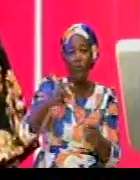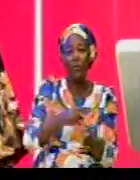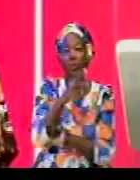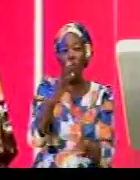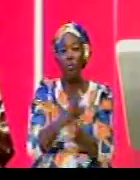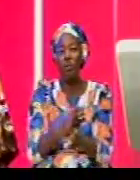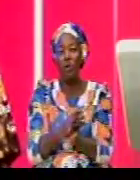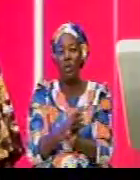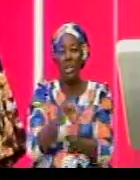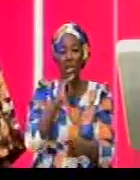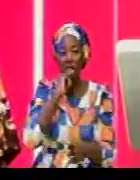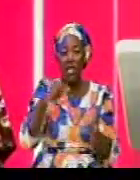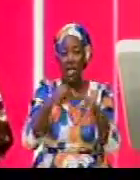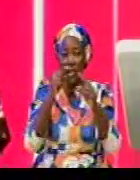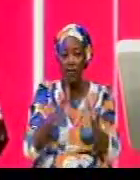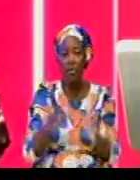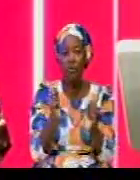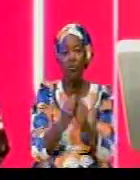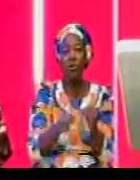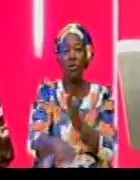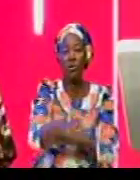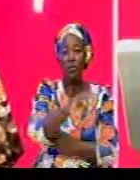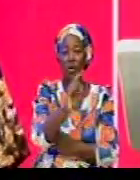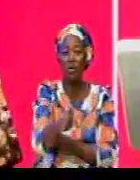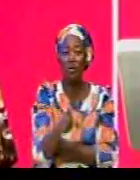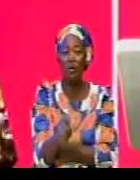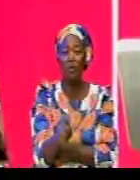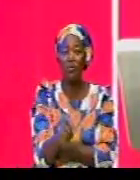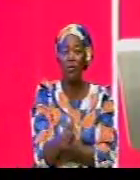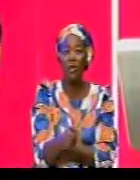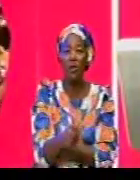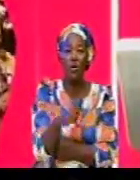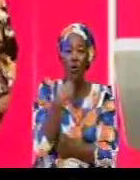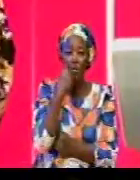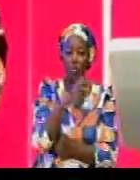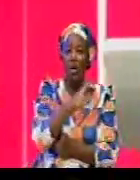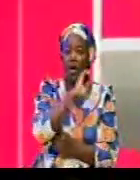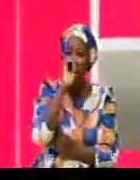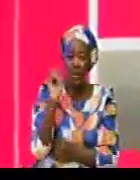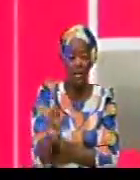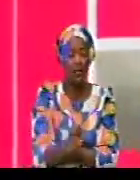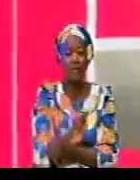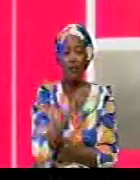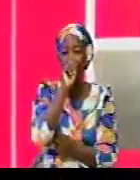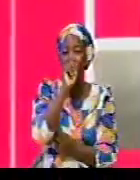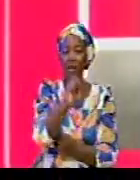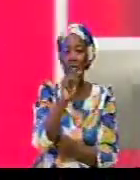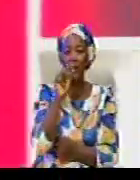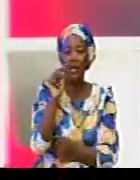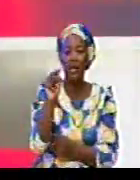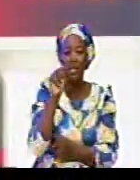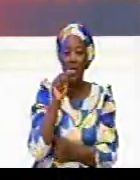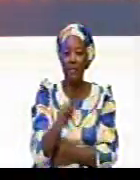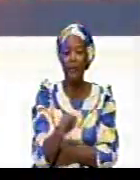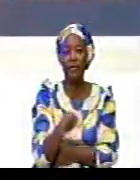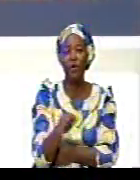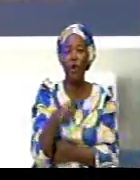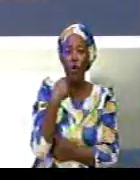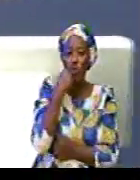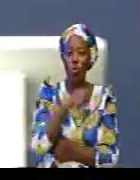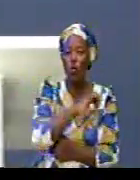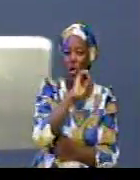that the friendship and the fellowship of the world is enmity with God?